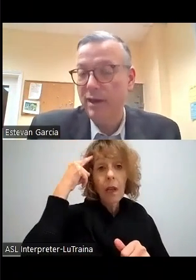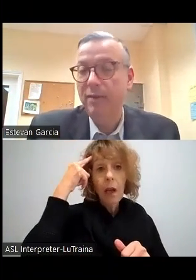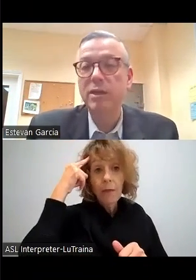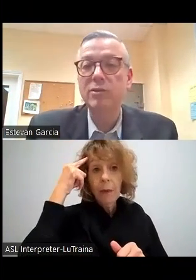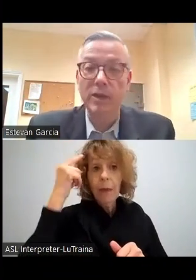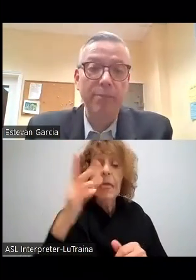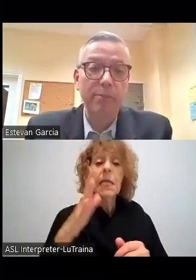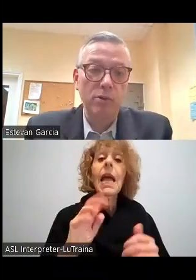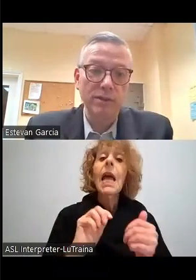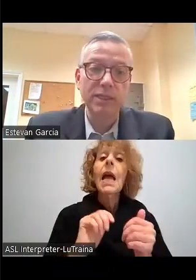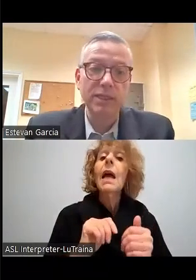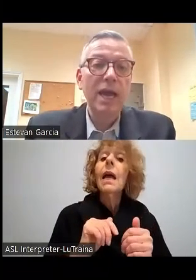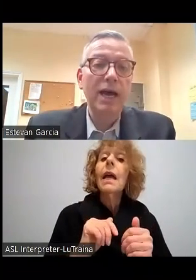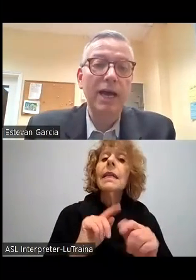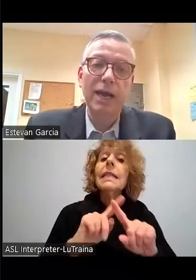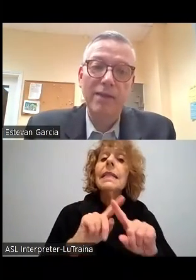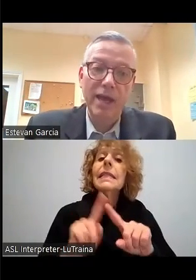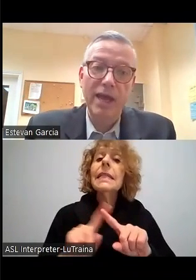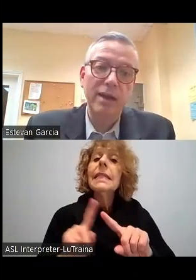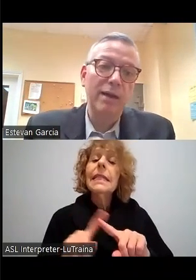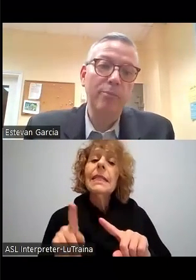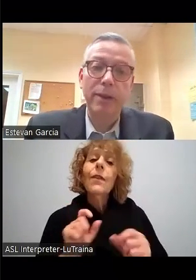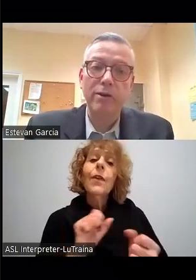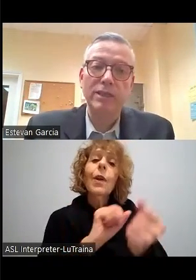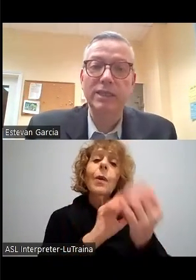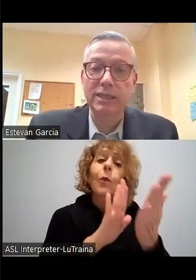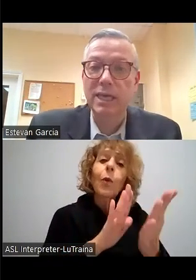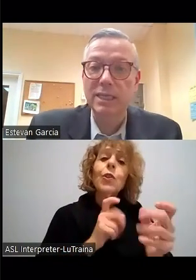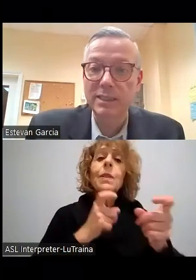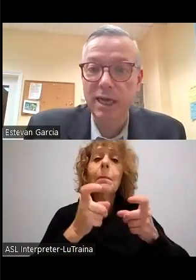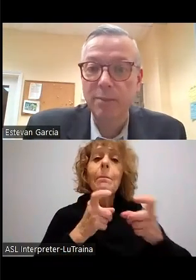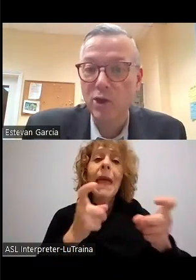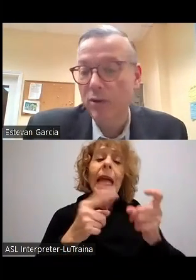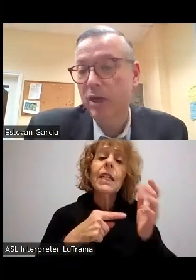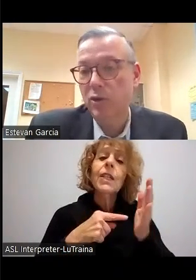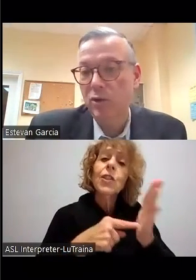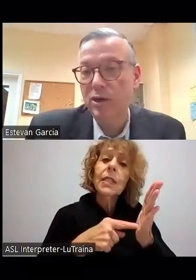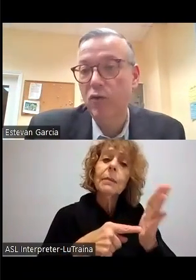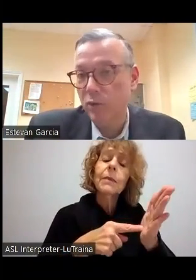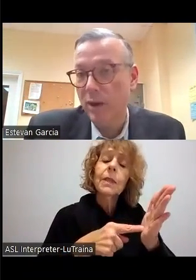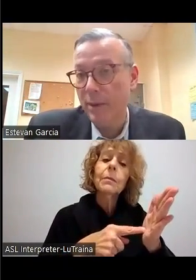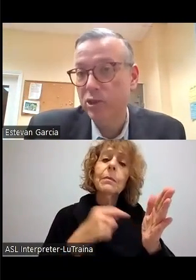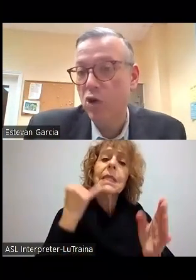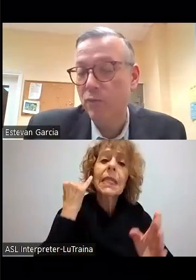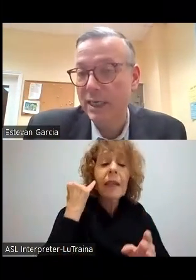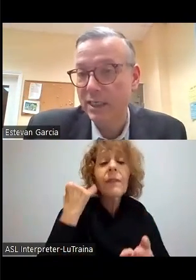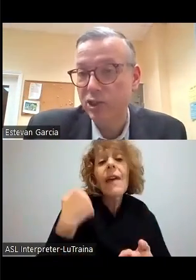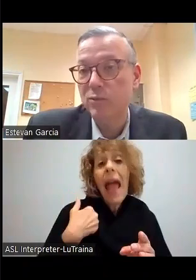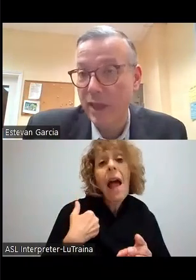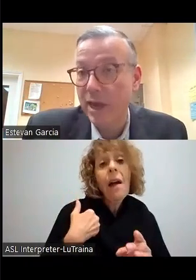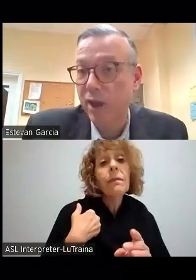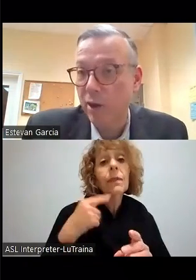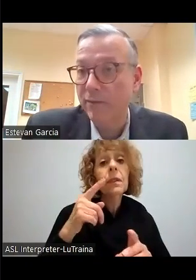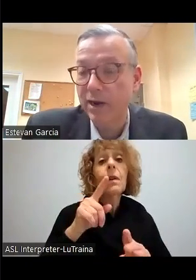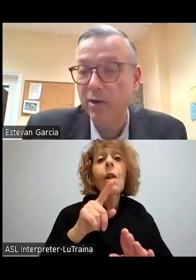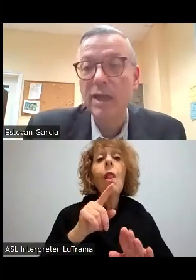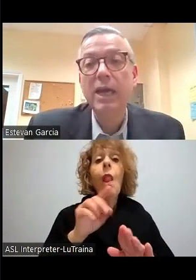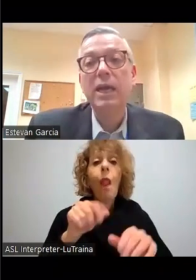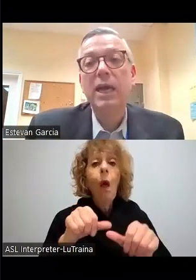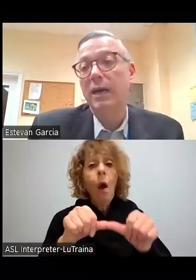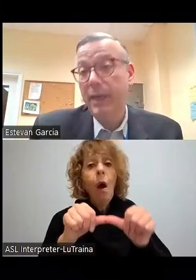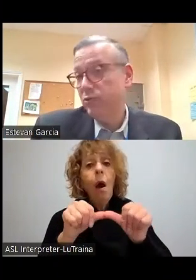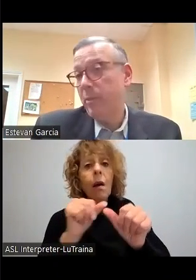post-COVID is really important. And then preparing to discuss your post-COVID conditions with a healthcare